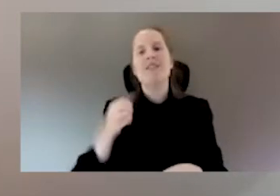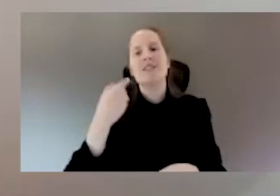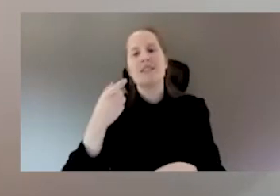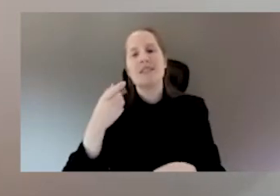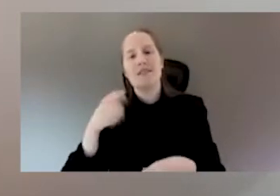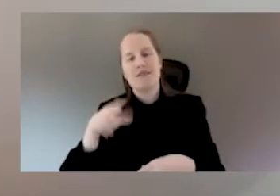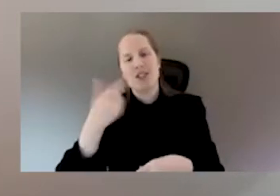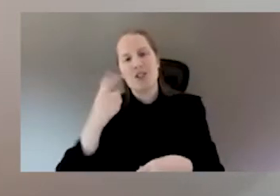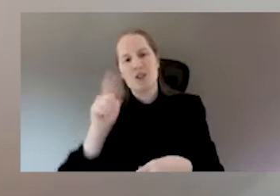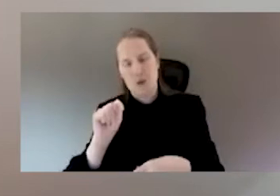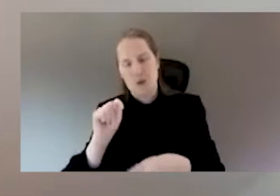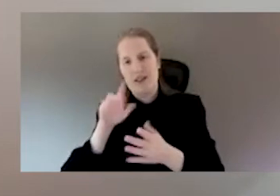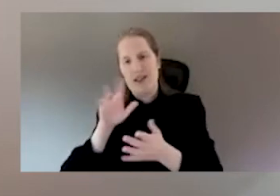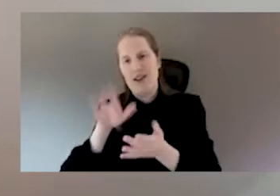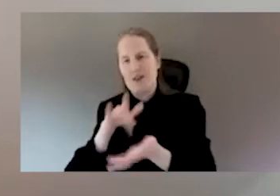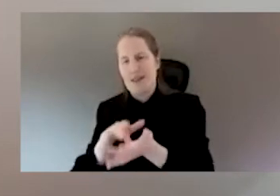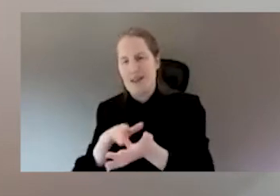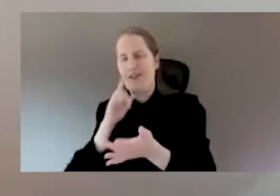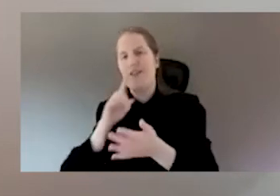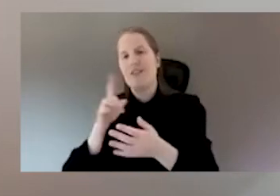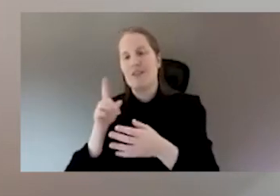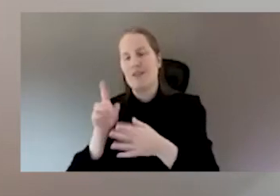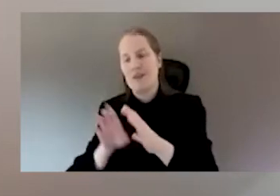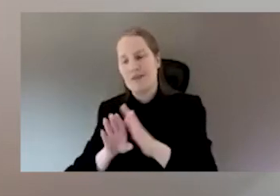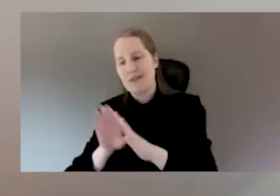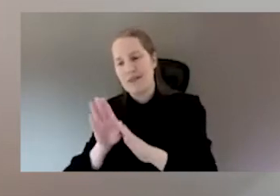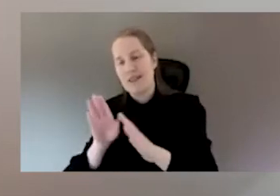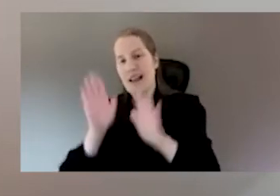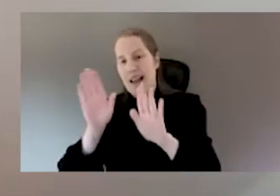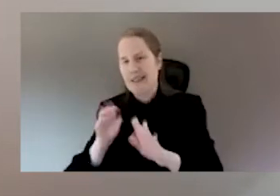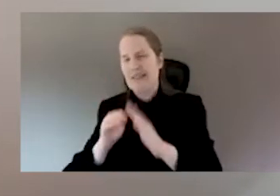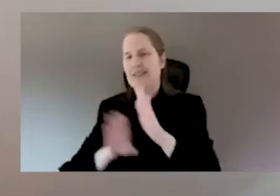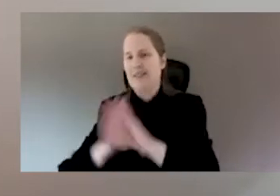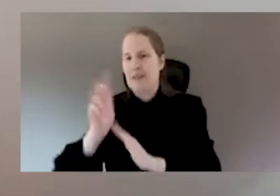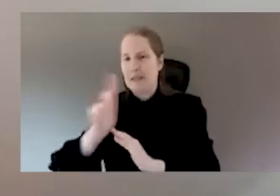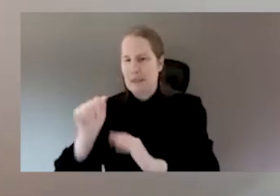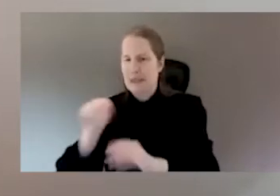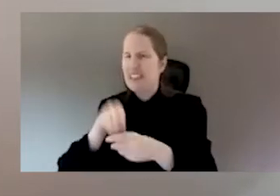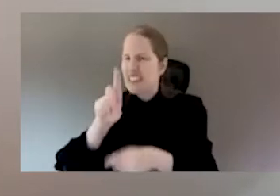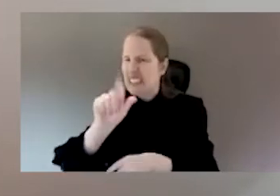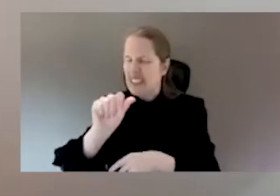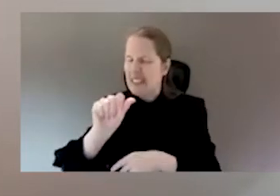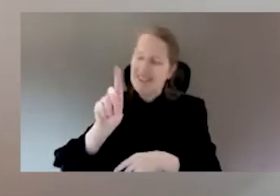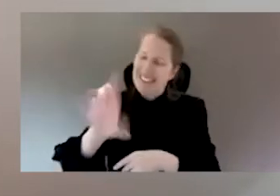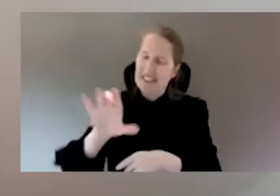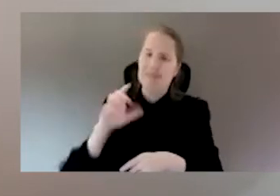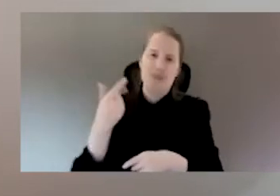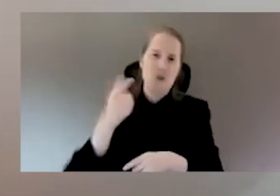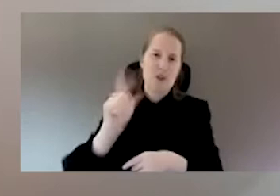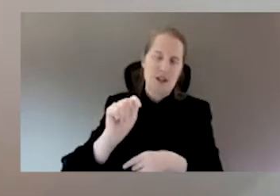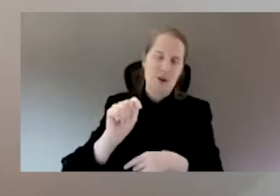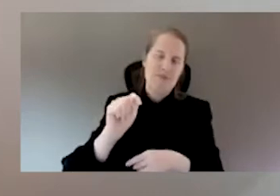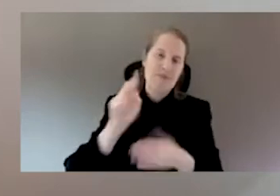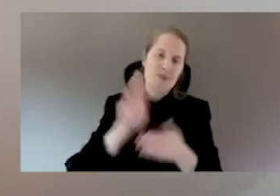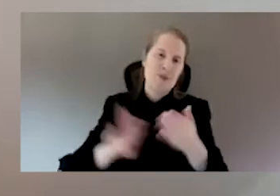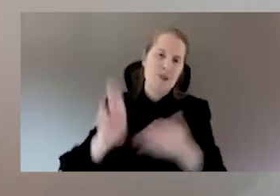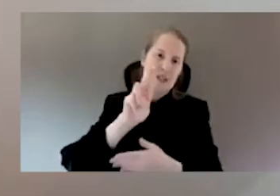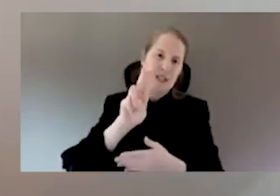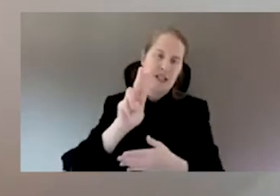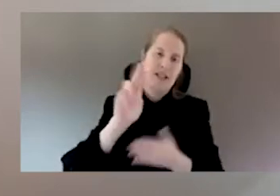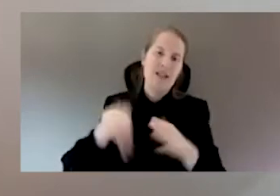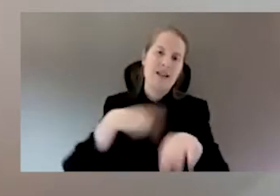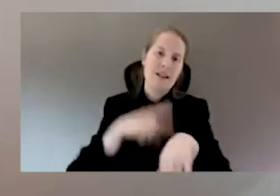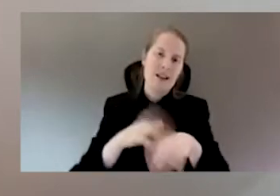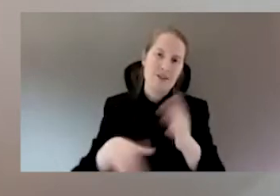Developmental Disabilities located in Washington, D.C., as well as the director of the Georgetown University National Center for